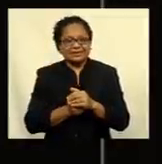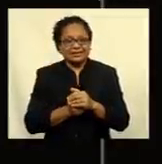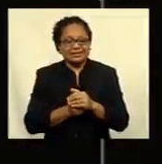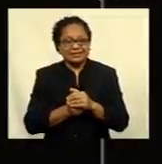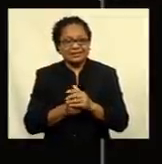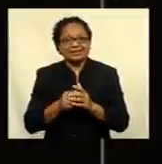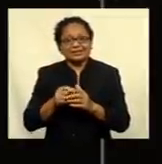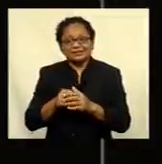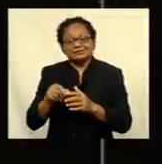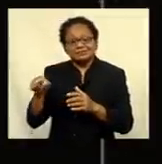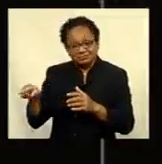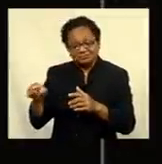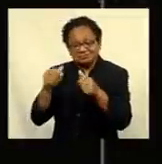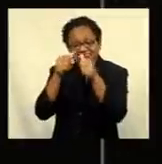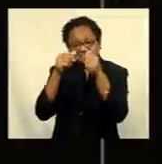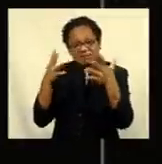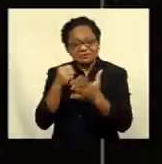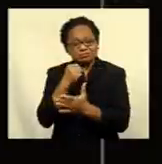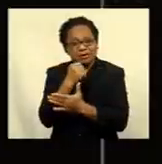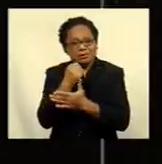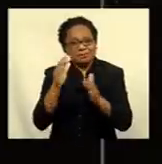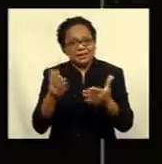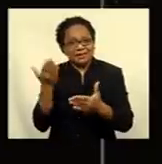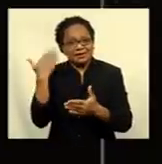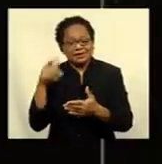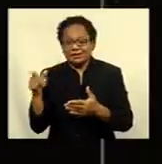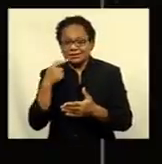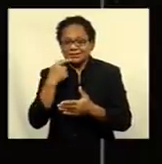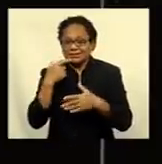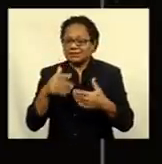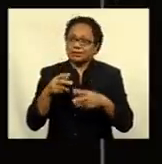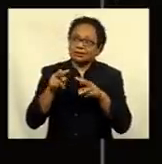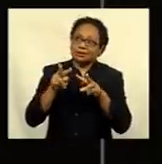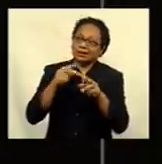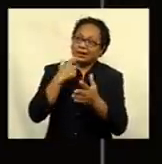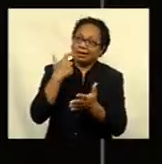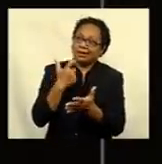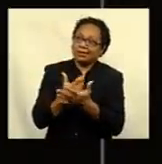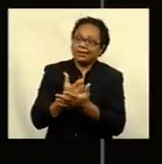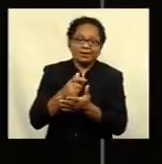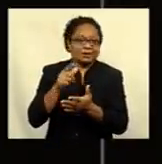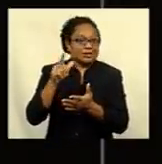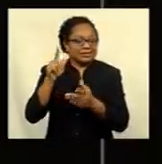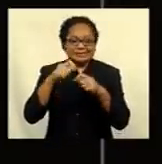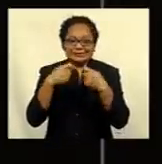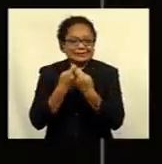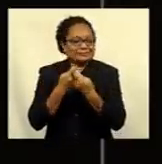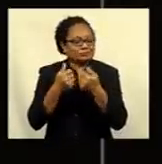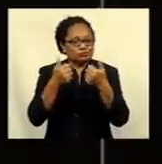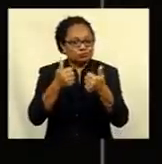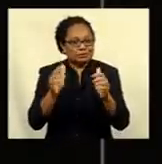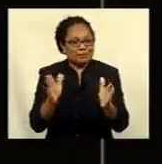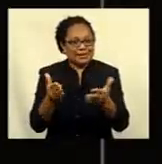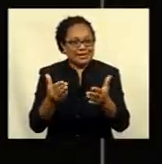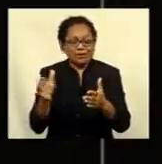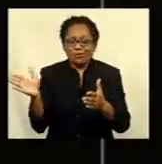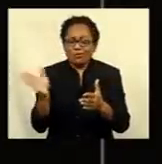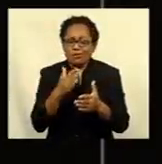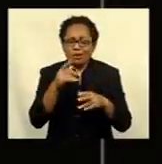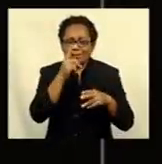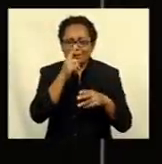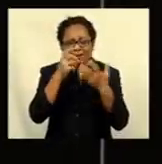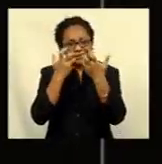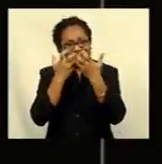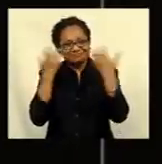Shark in his playing days, says it was an exceptional performance by the team that brought smiles to every Fijian. Philippe Naikaso caught up